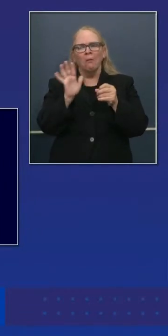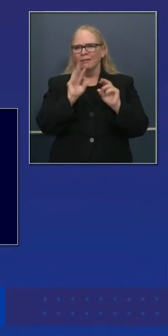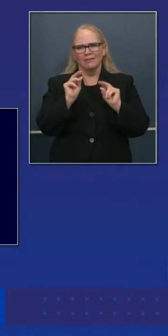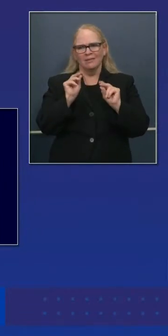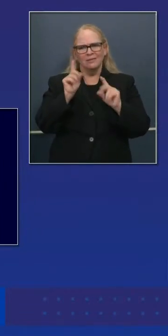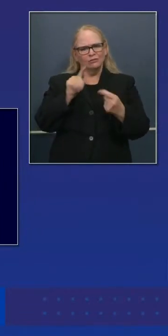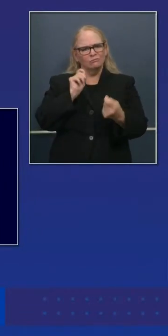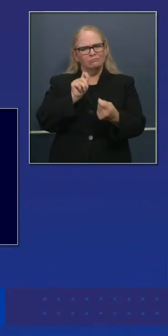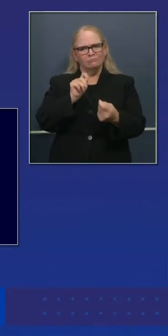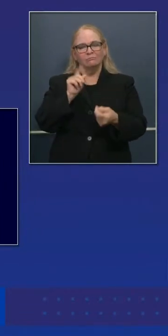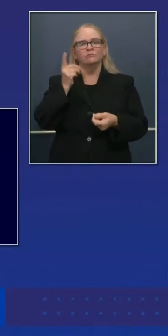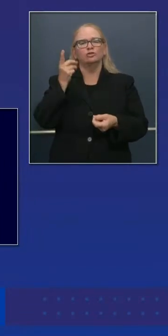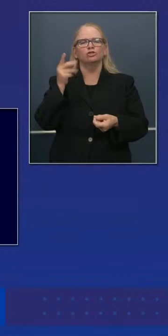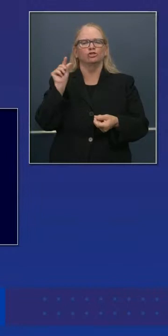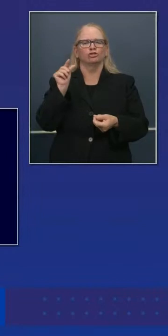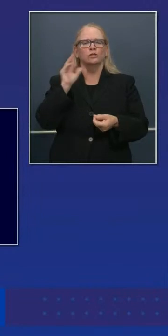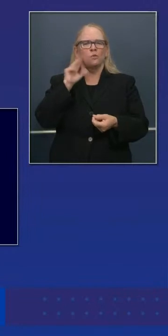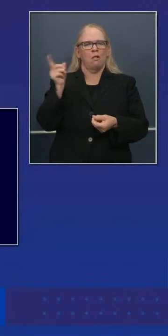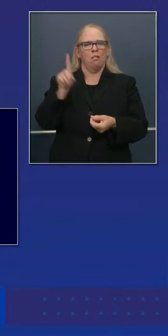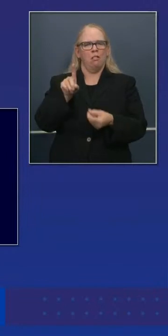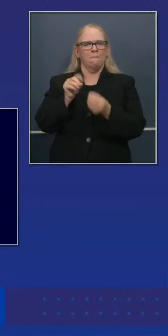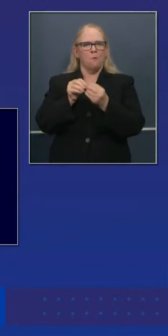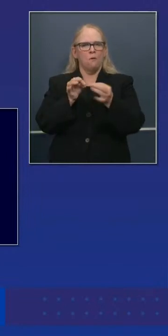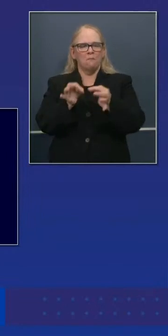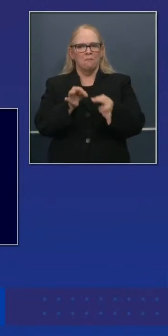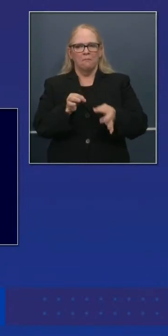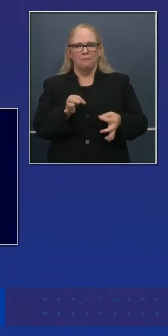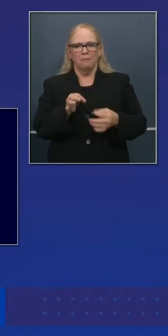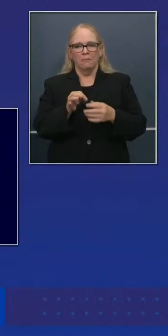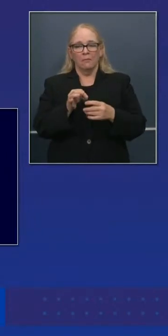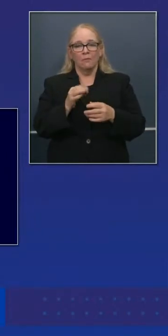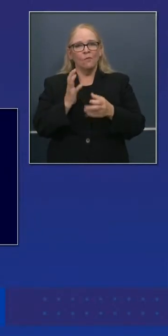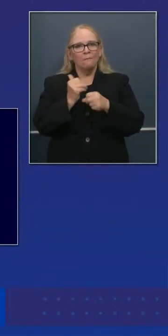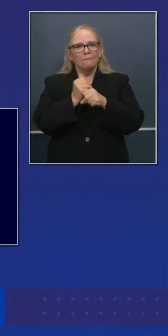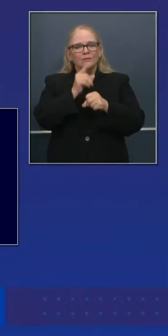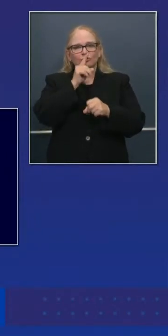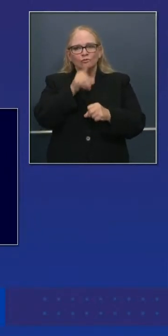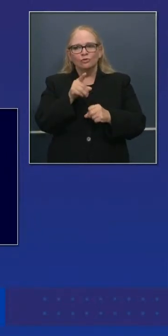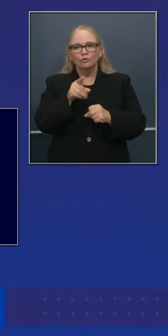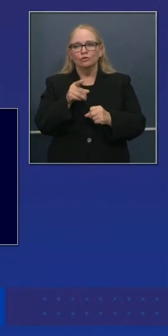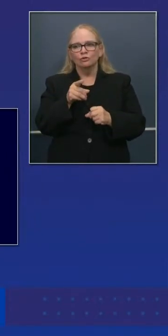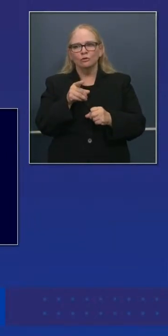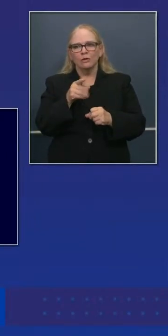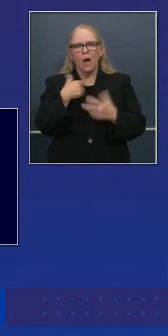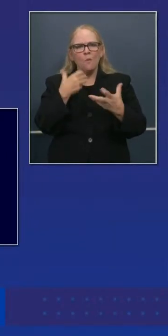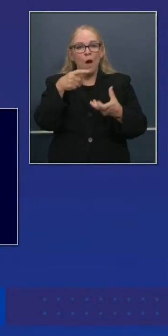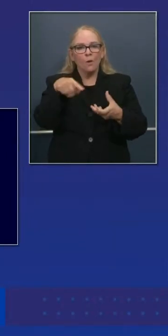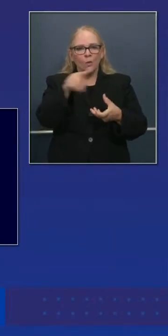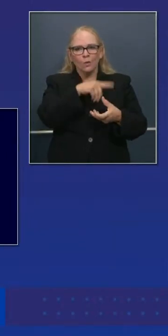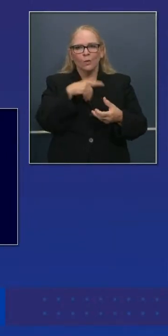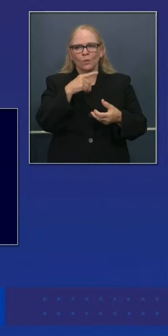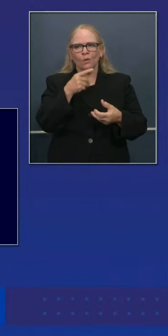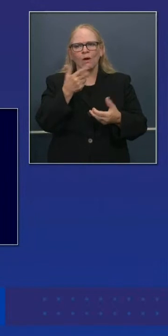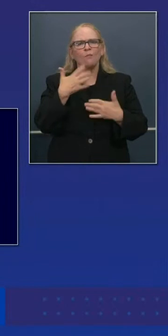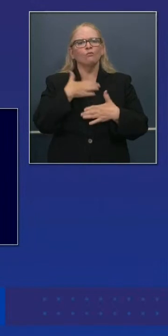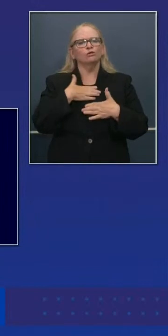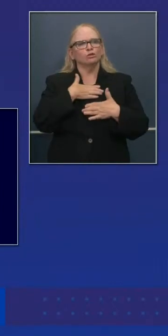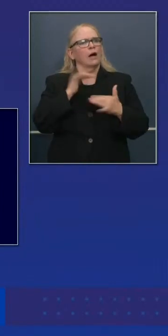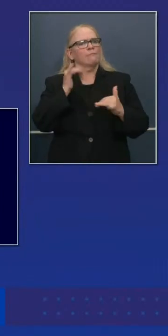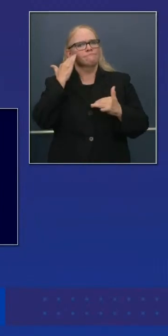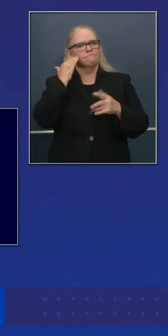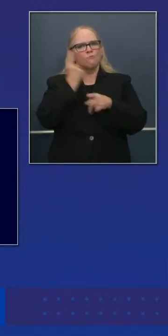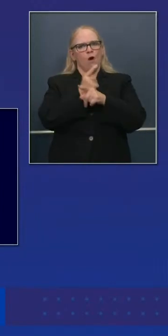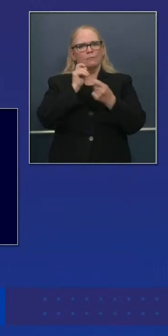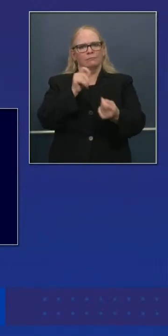will talk a little bit more about in a moment, but it's to make sure that you appreciate that we're not going to just use this as an